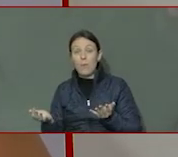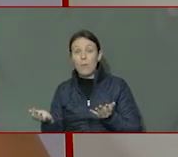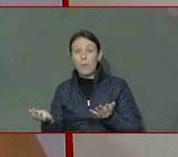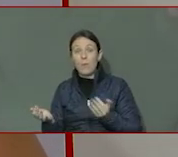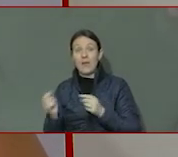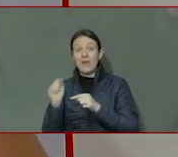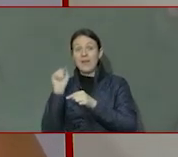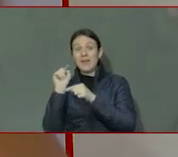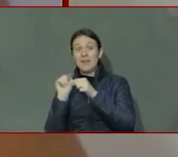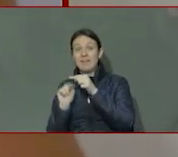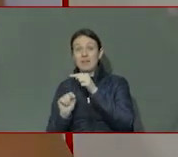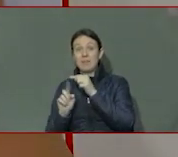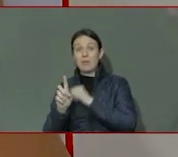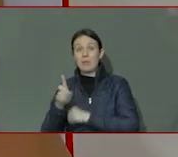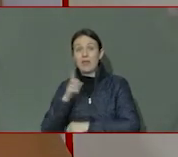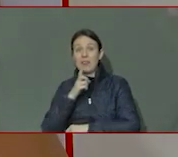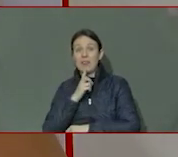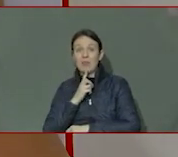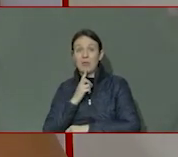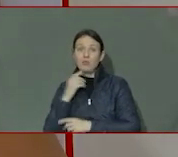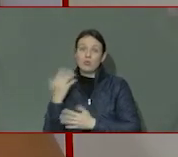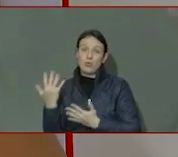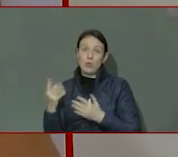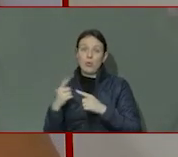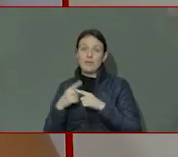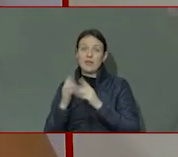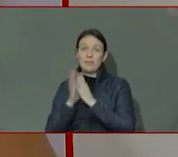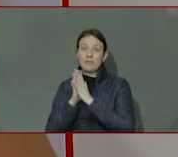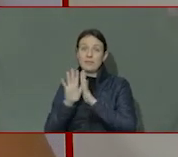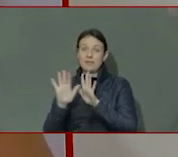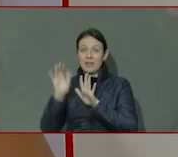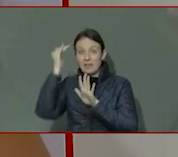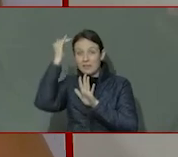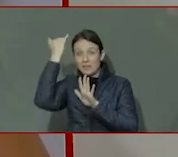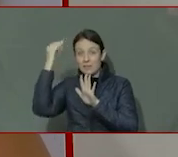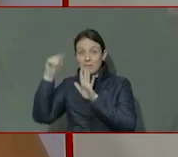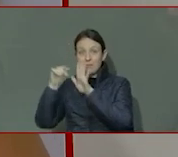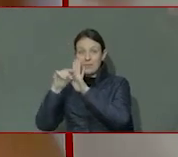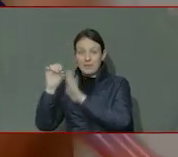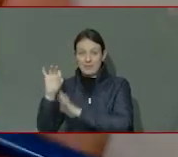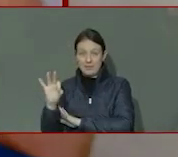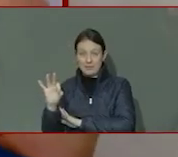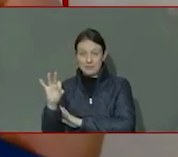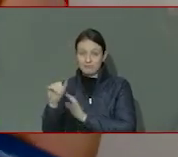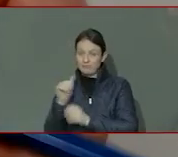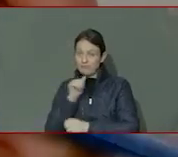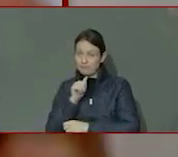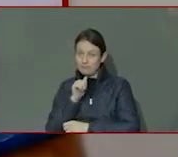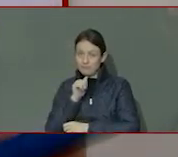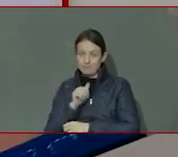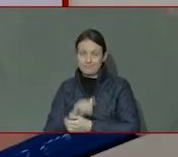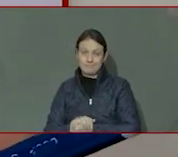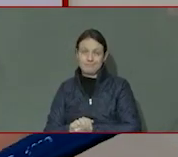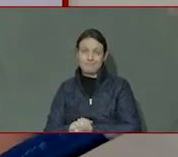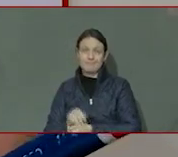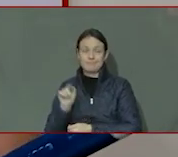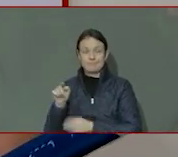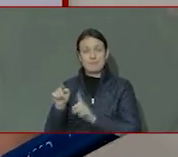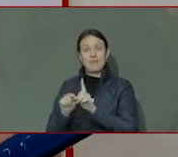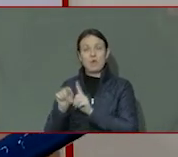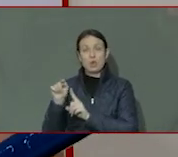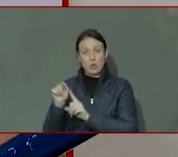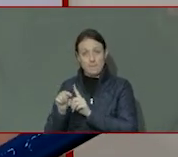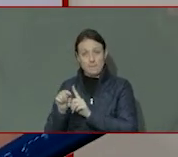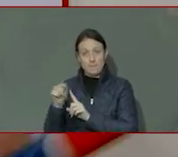Divide by 1,000 or times 10 to the power of negative 3. So that's the volume of